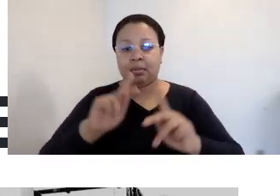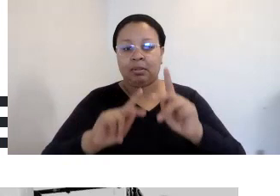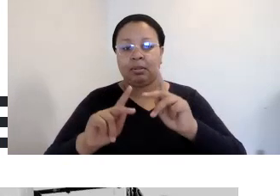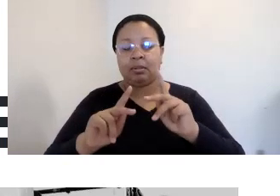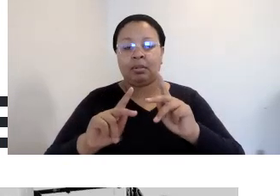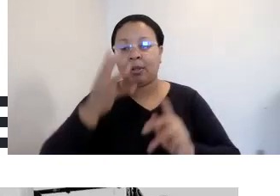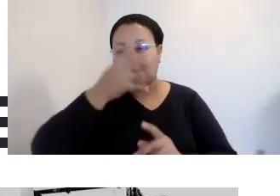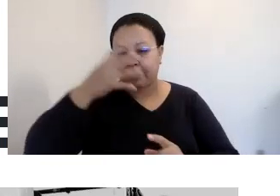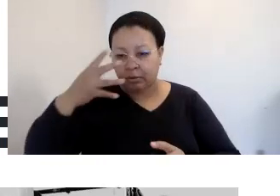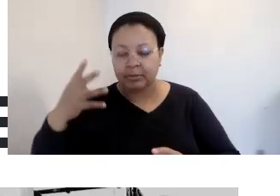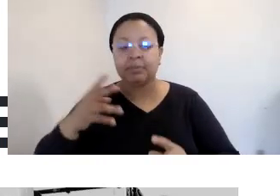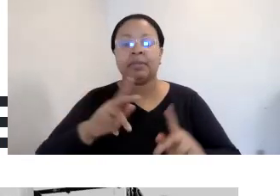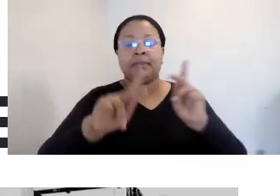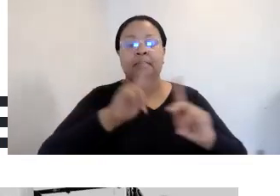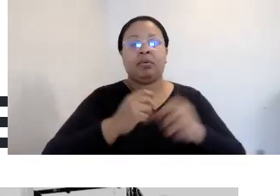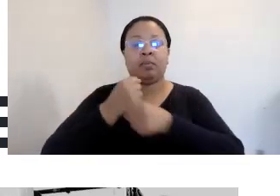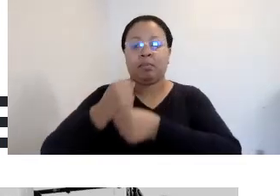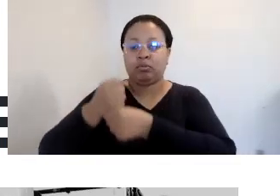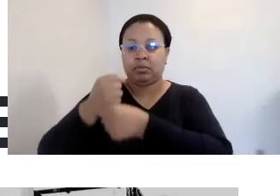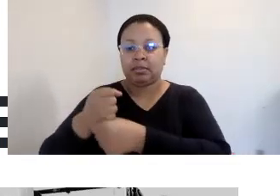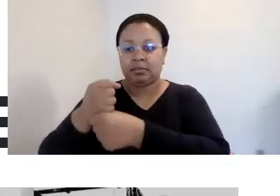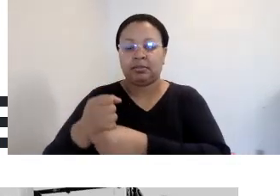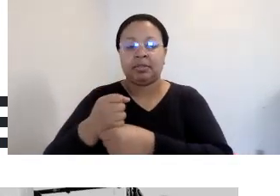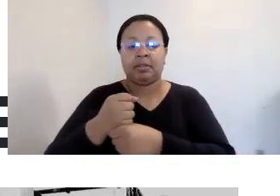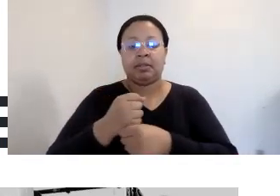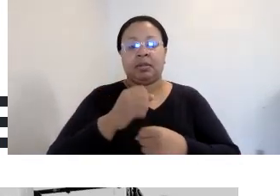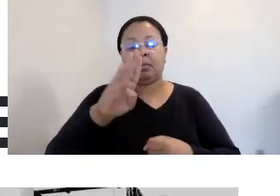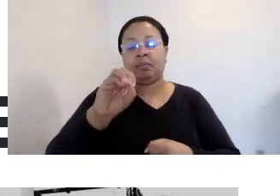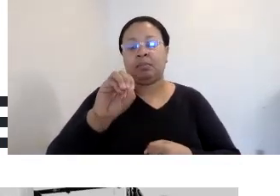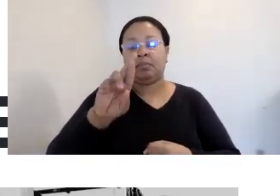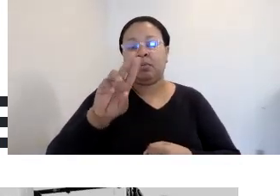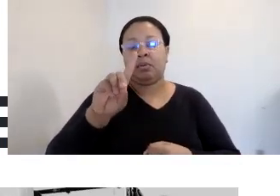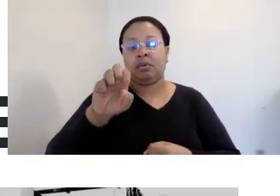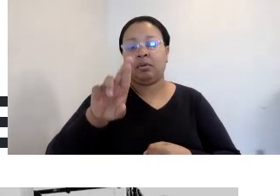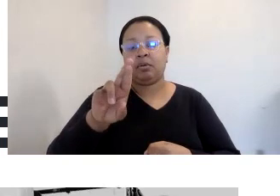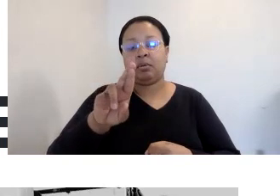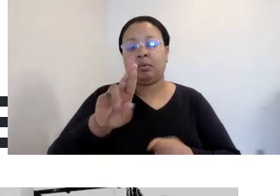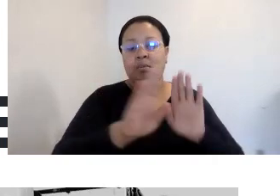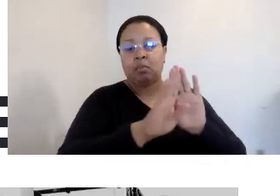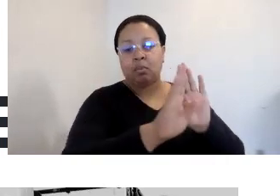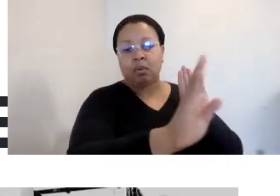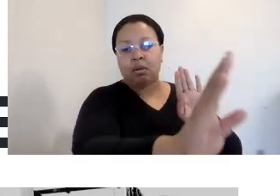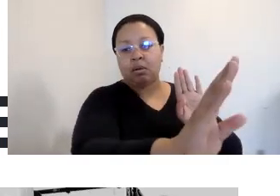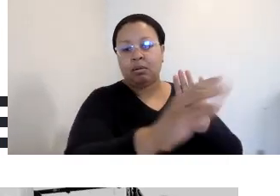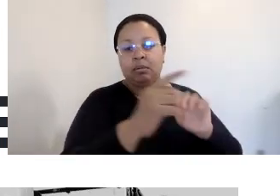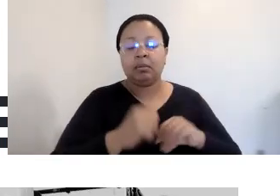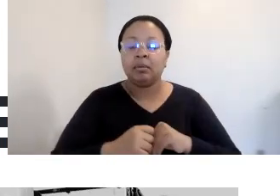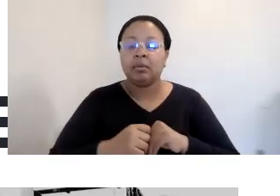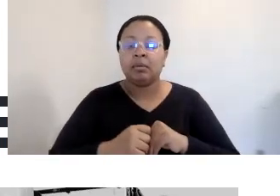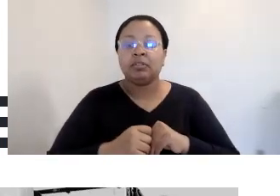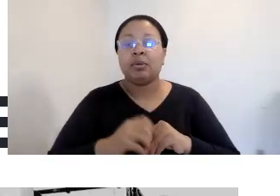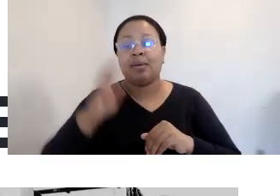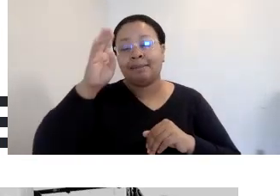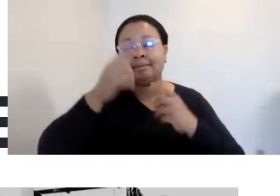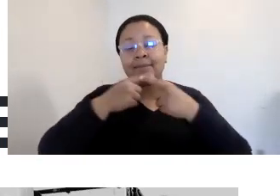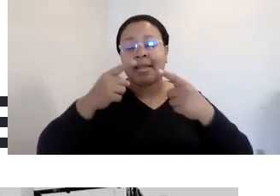the border wall and deportation of undocumented immigrants. And of course, one of the most famous boycotts of all,